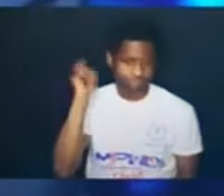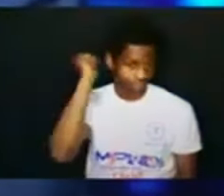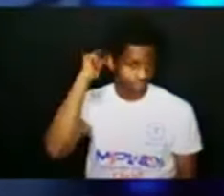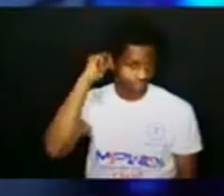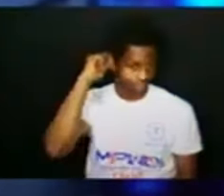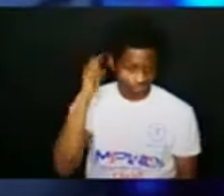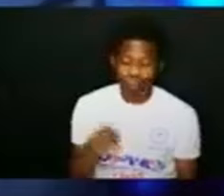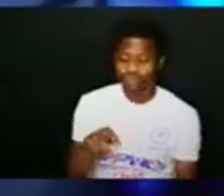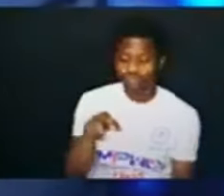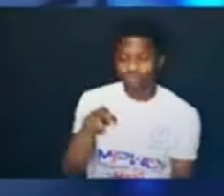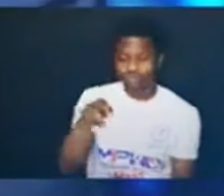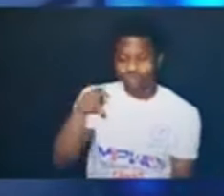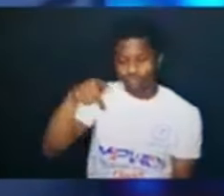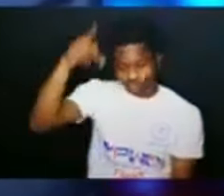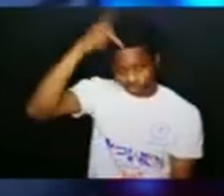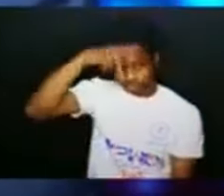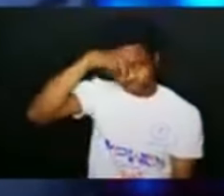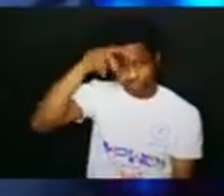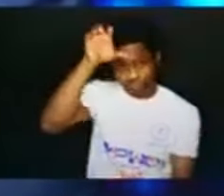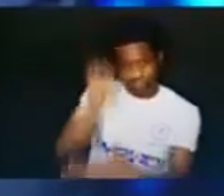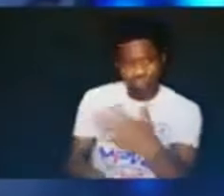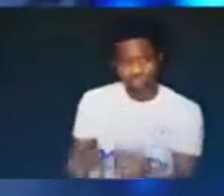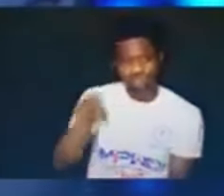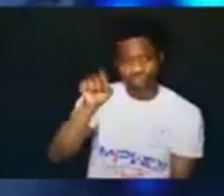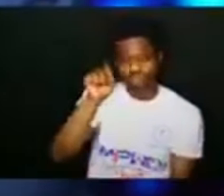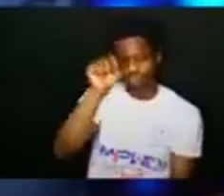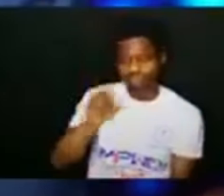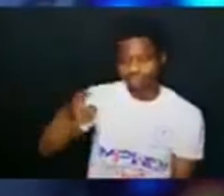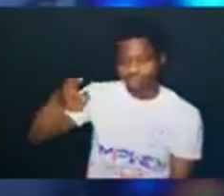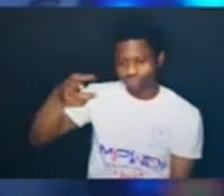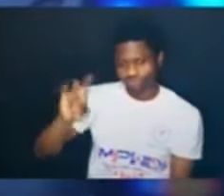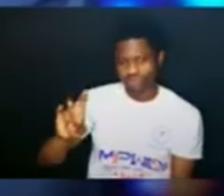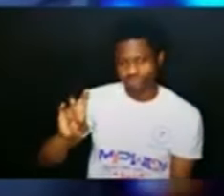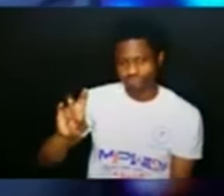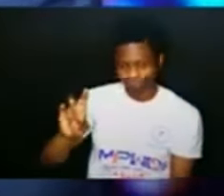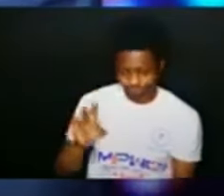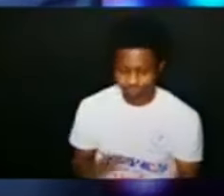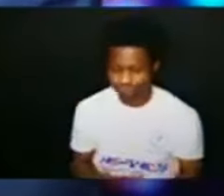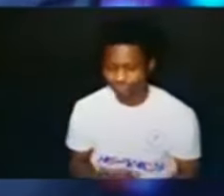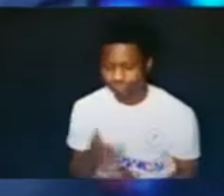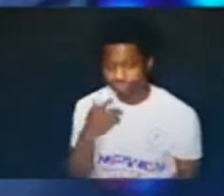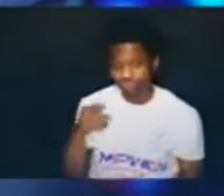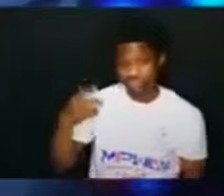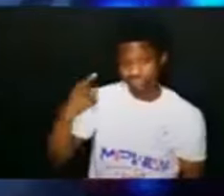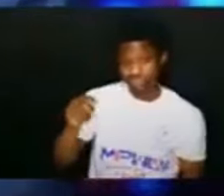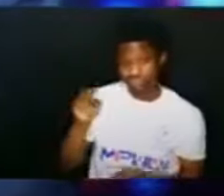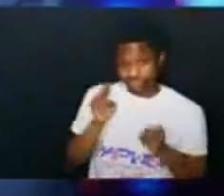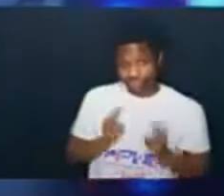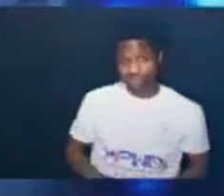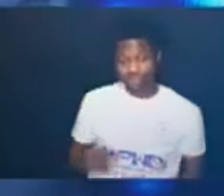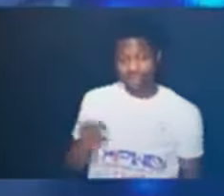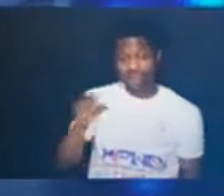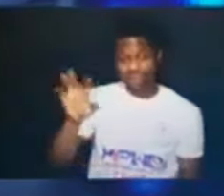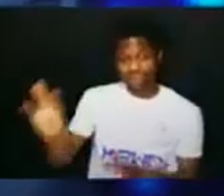The human spirit is a small letter S, so it's not the Holy Spirit. The human spirit,